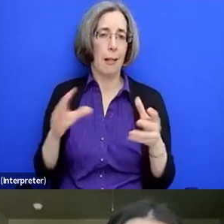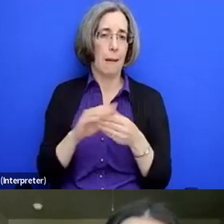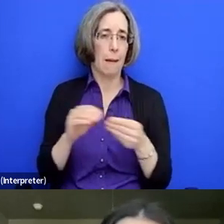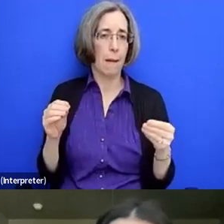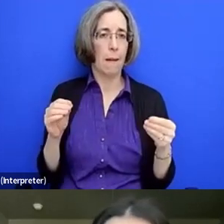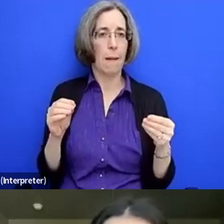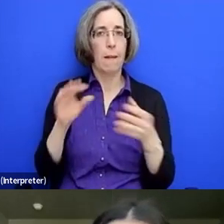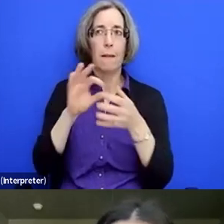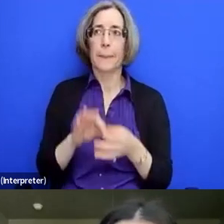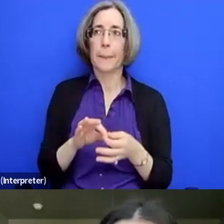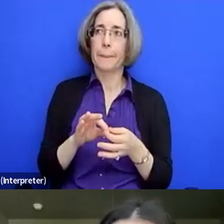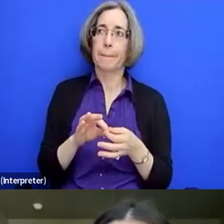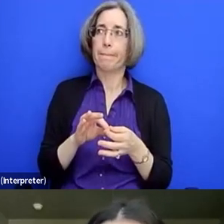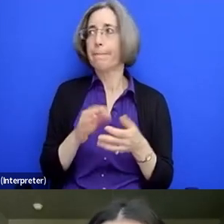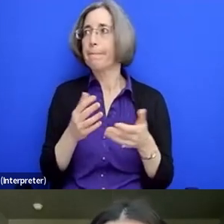might consider to be